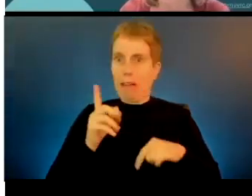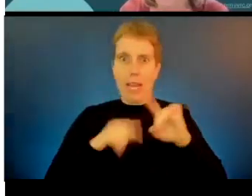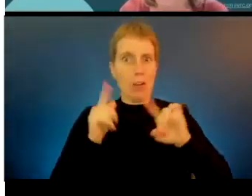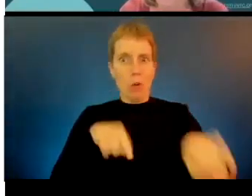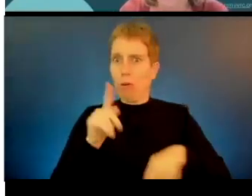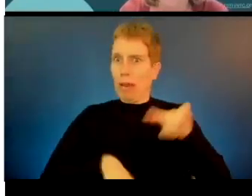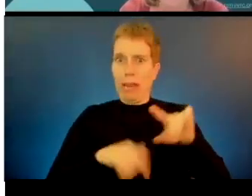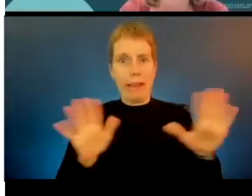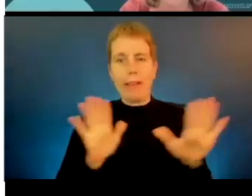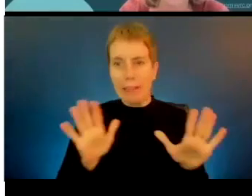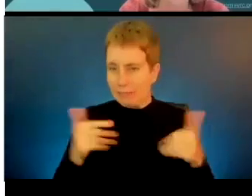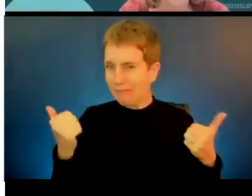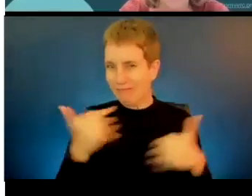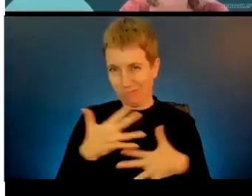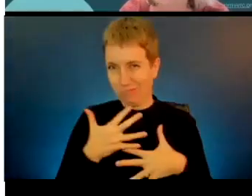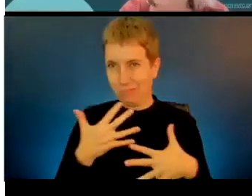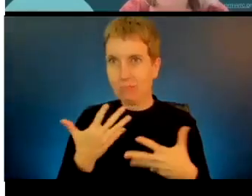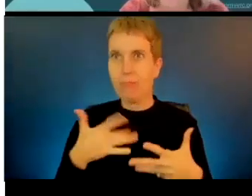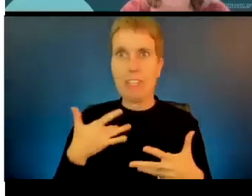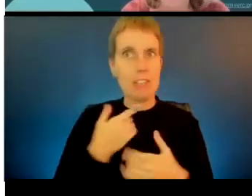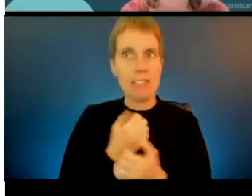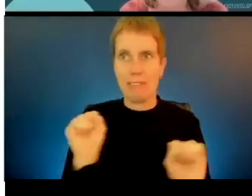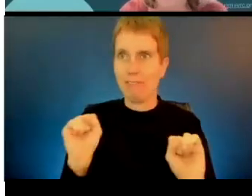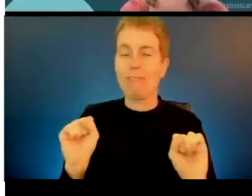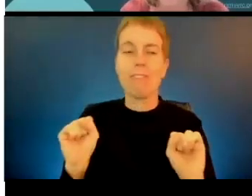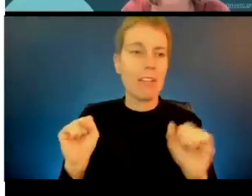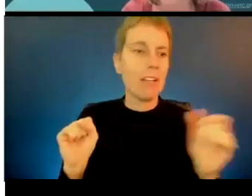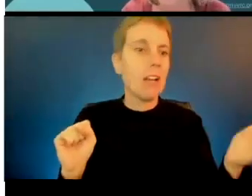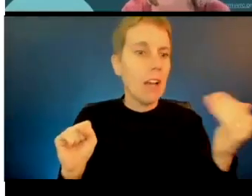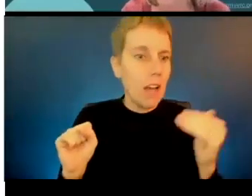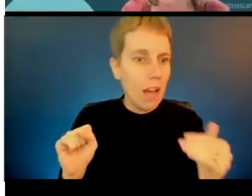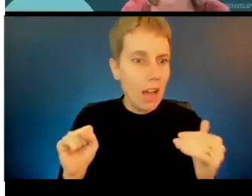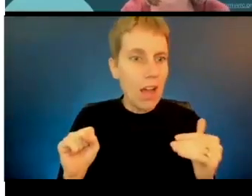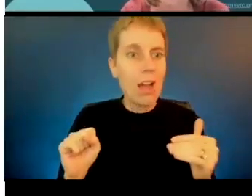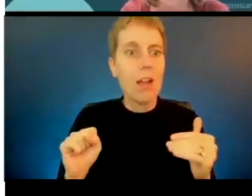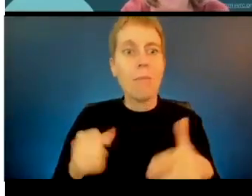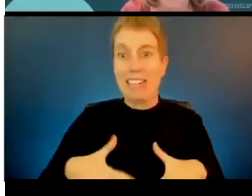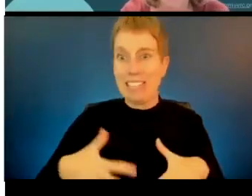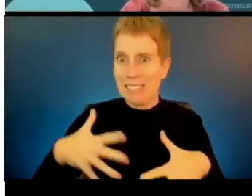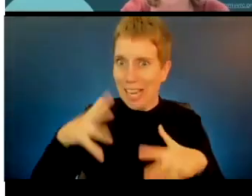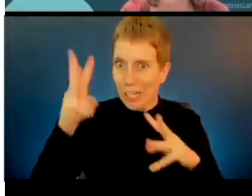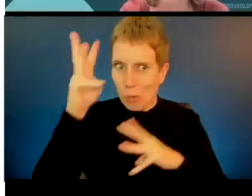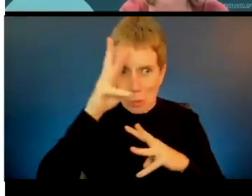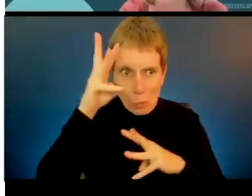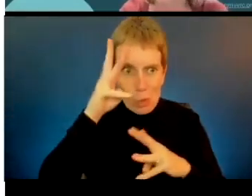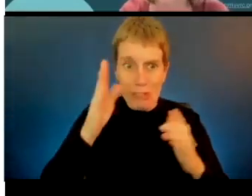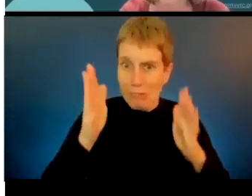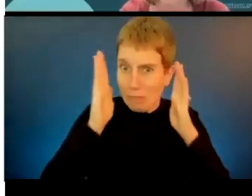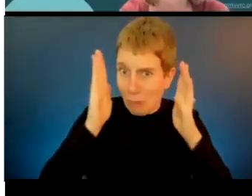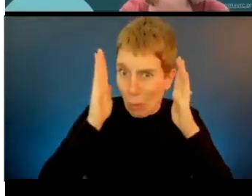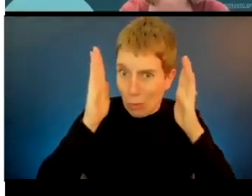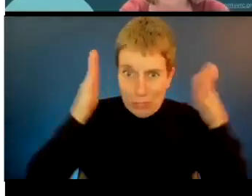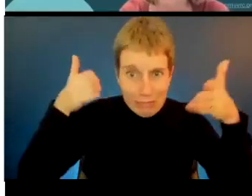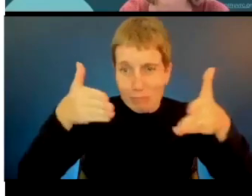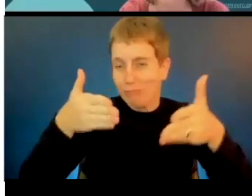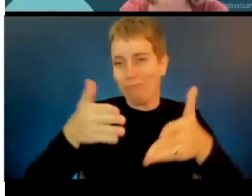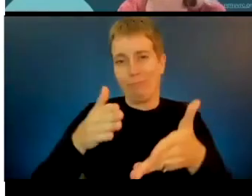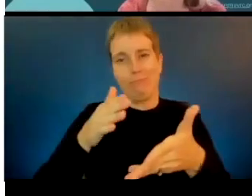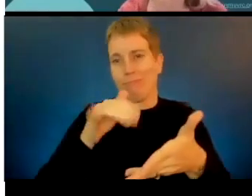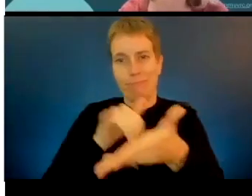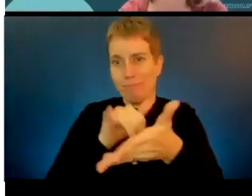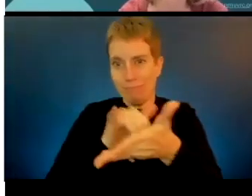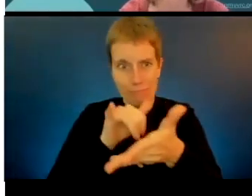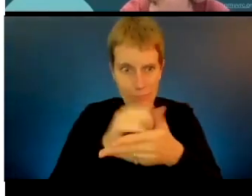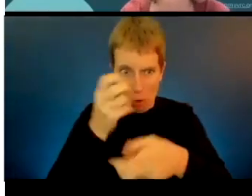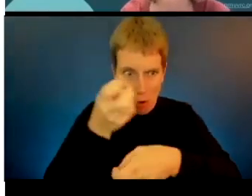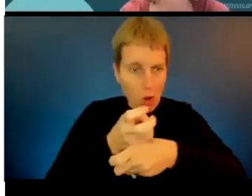difficulty concentrating. Not uncommon to see increases in anger and irritability. And again, a lot of sadness. And